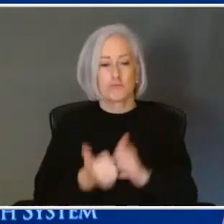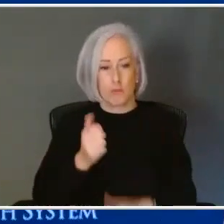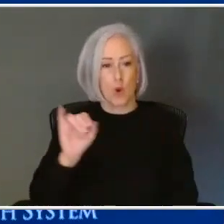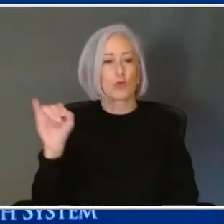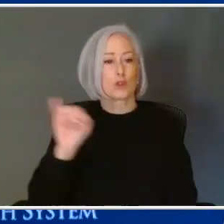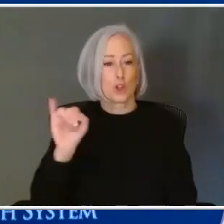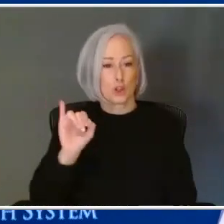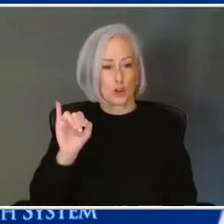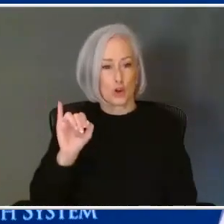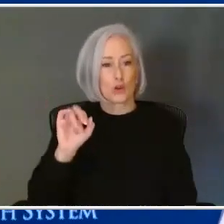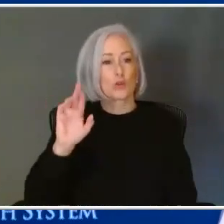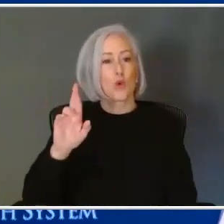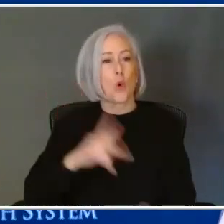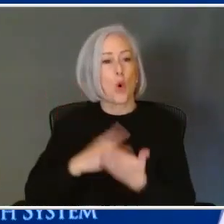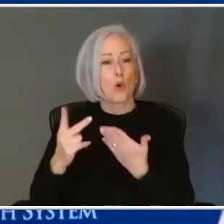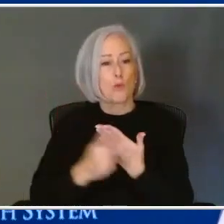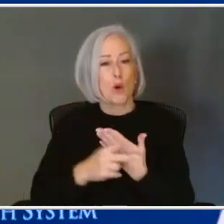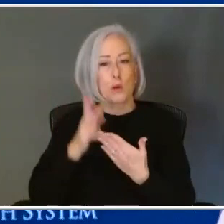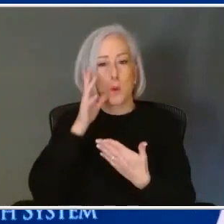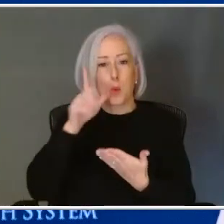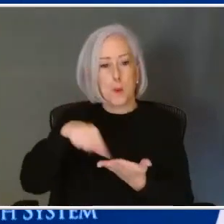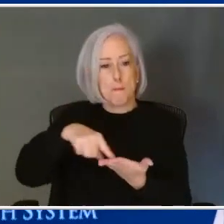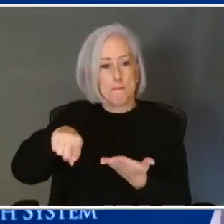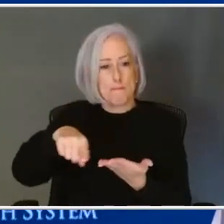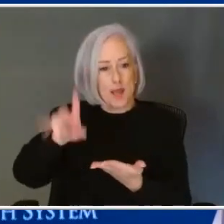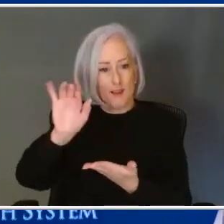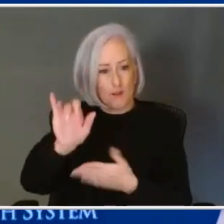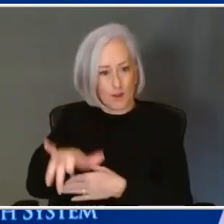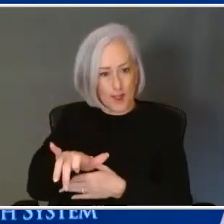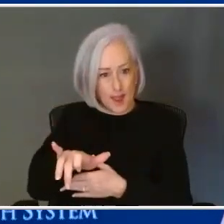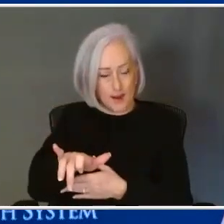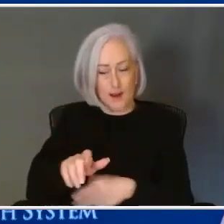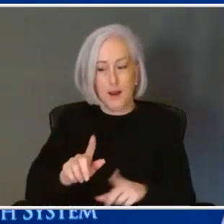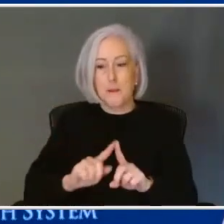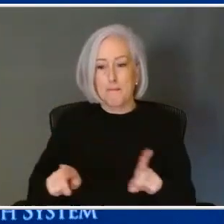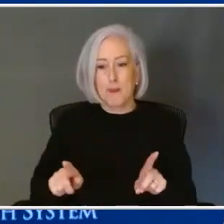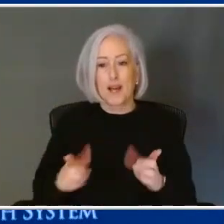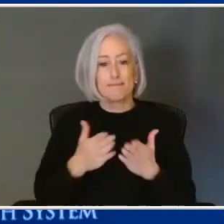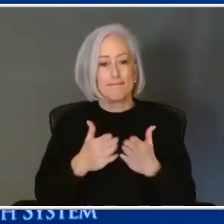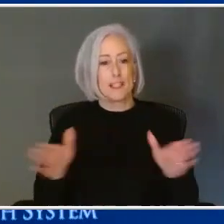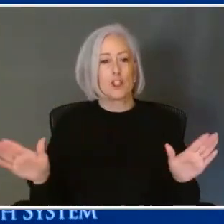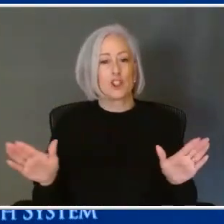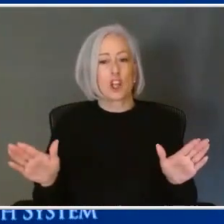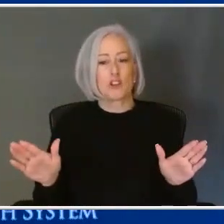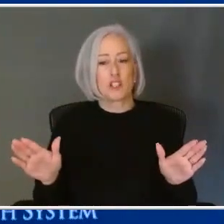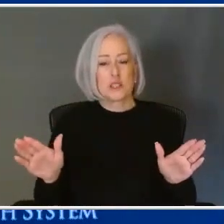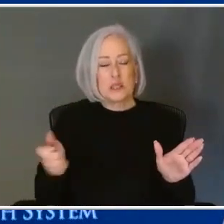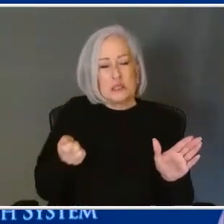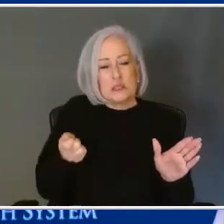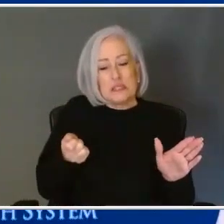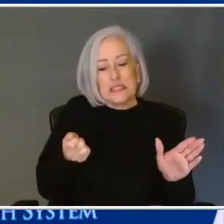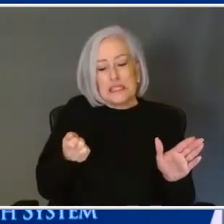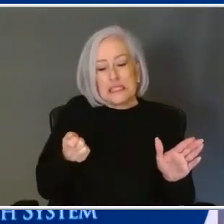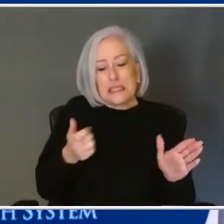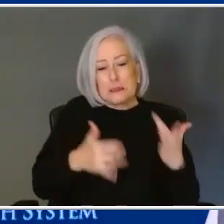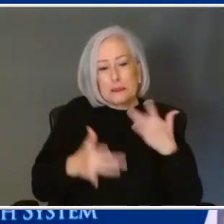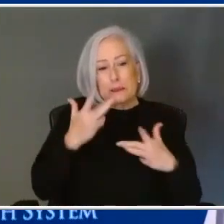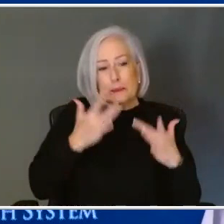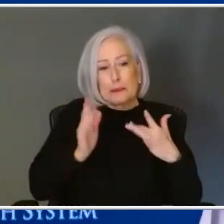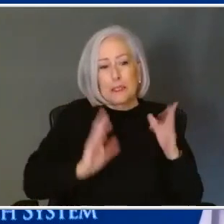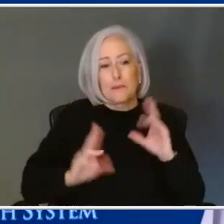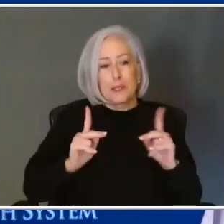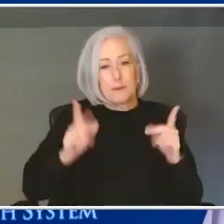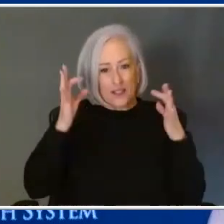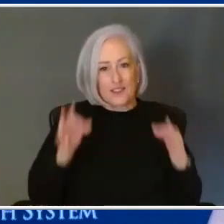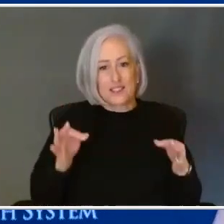of that, which is good. But overall, we know that there is just overall low uptake of the booster vaccines. And